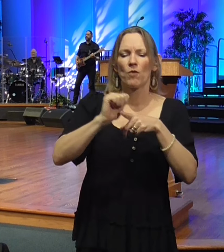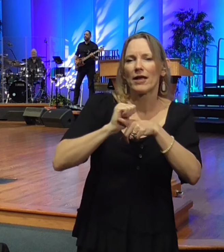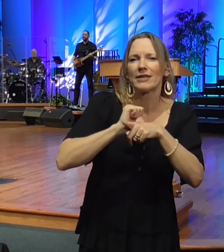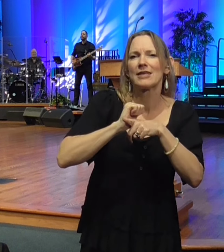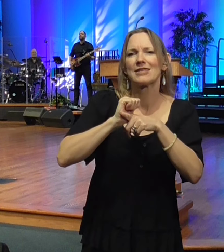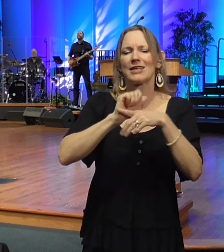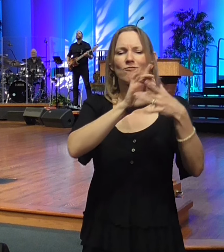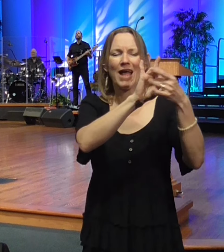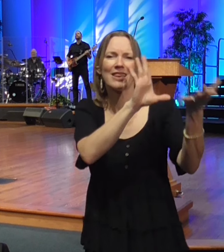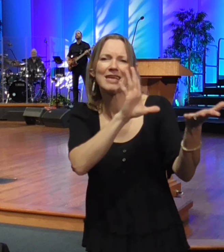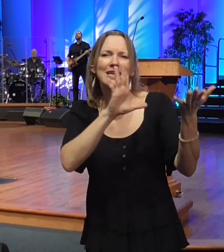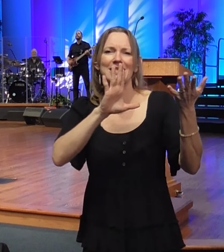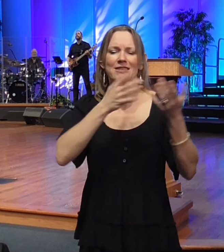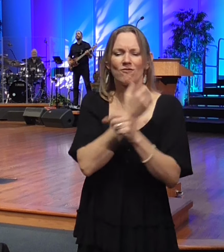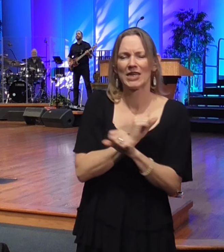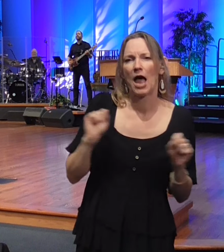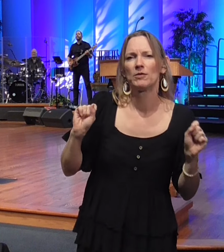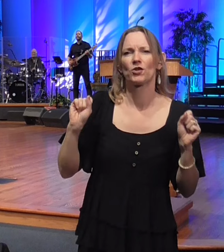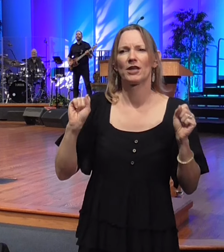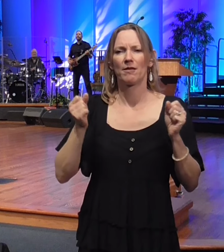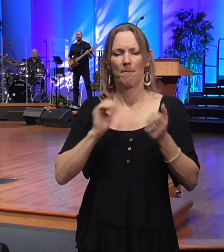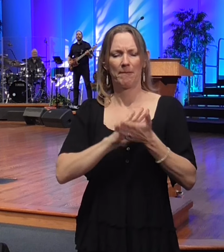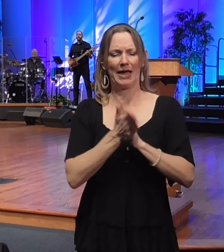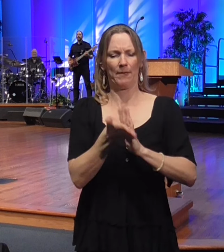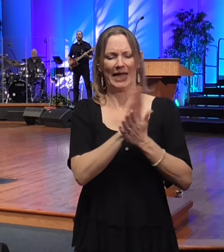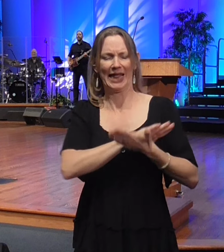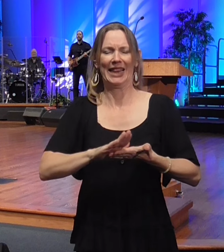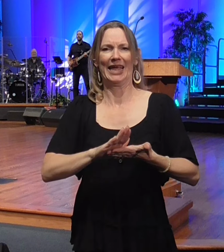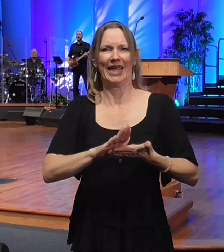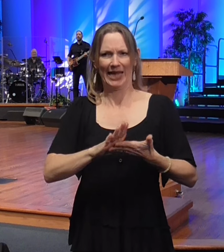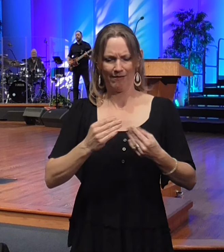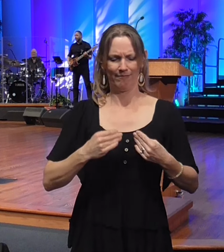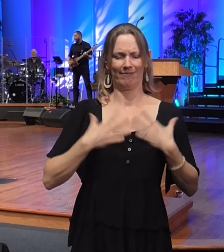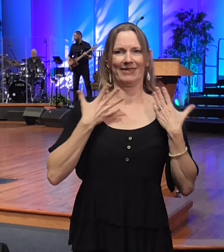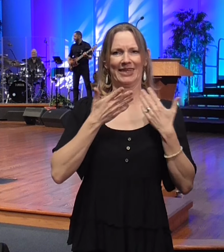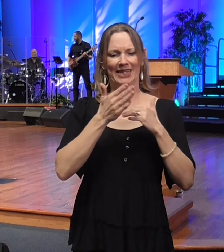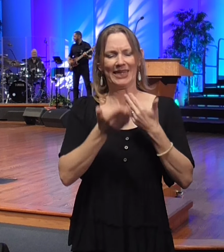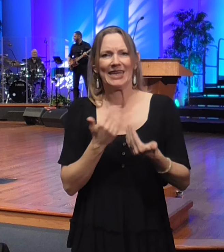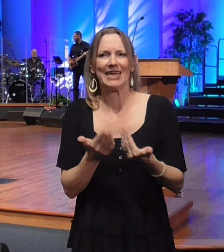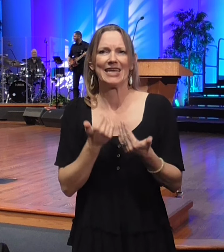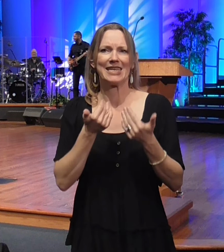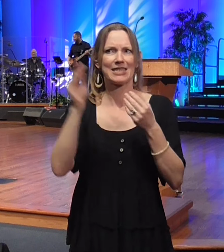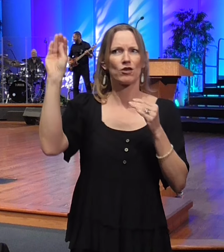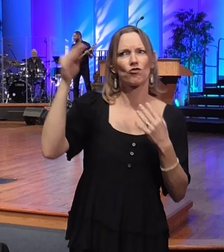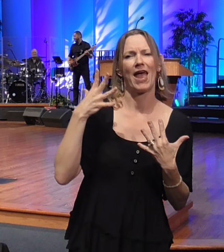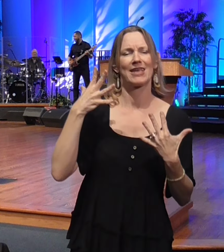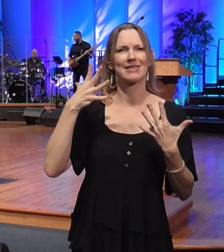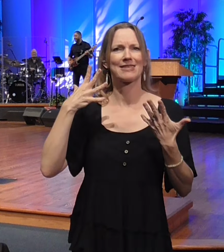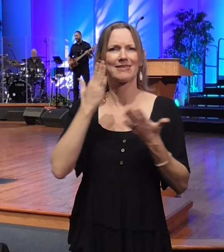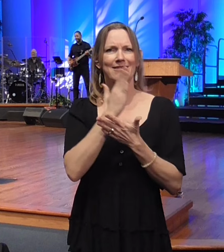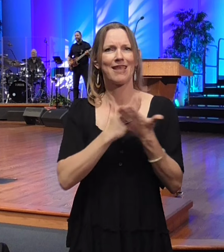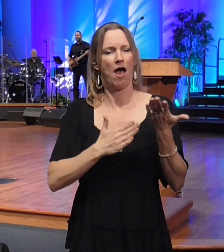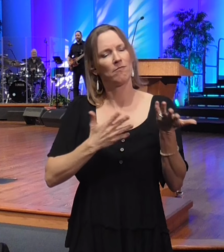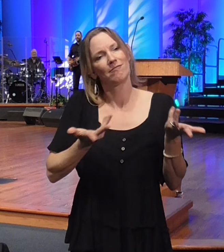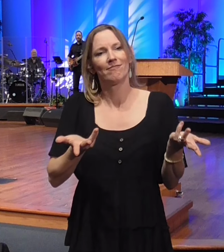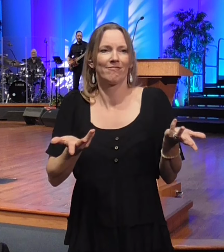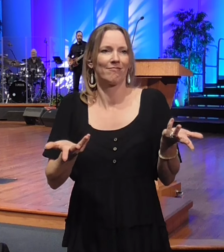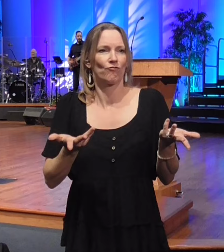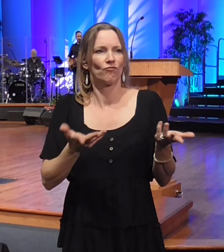practices of release and redemption and washing ourselves clean, giving us some ease and grace and, some slack,